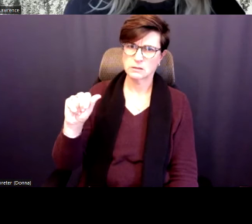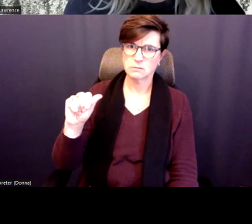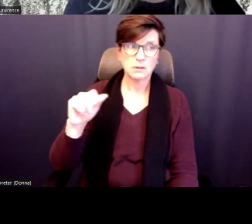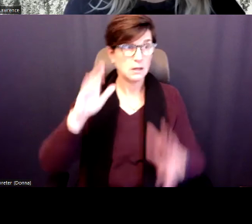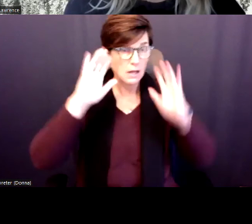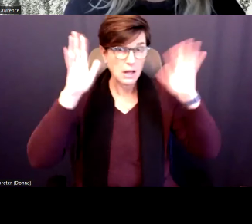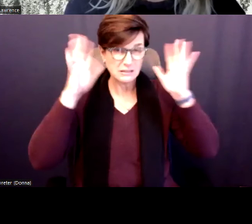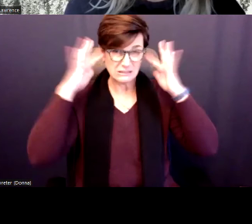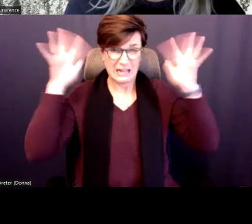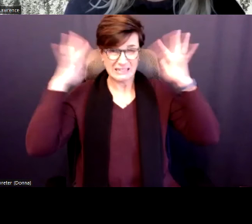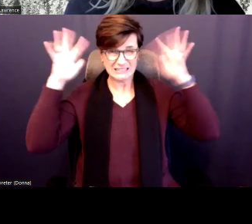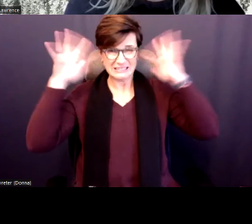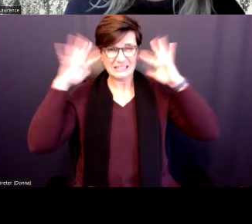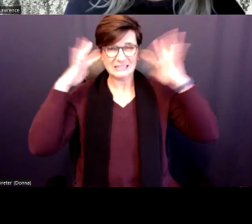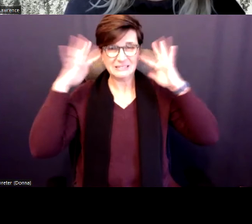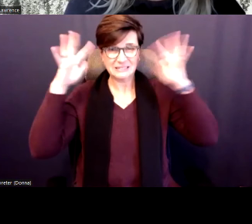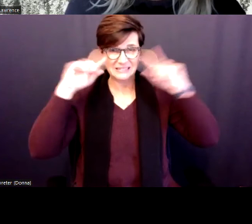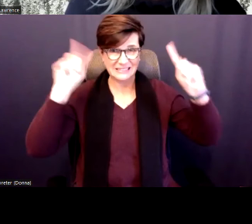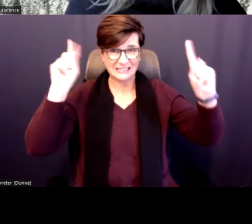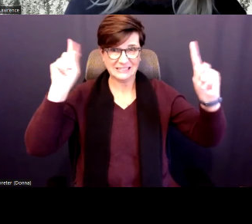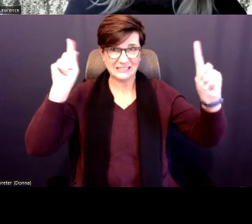Yes.